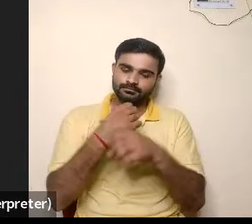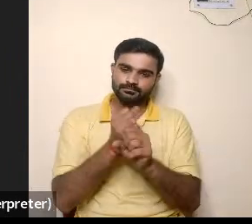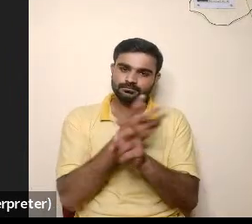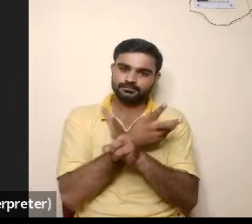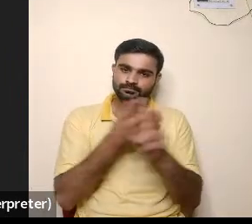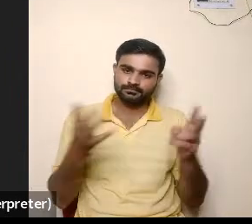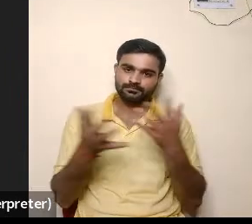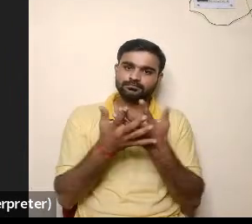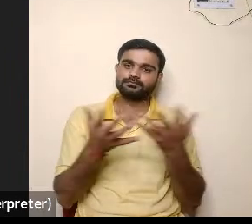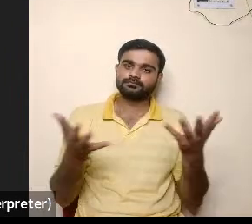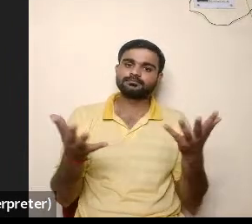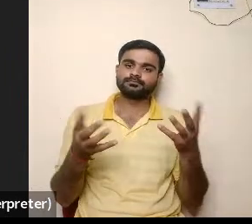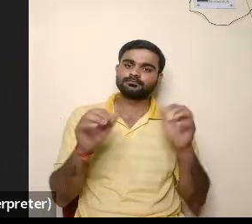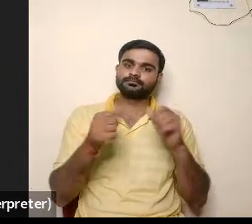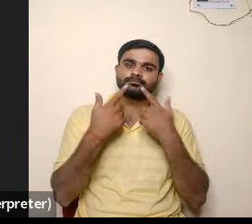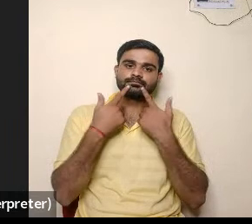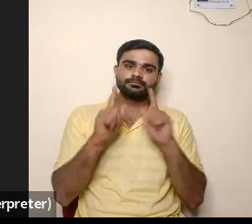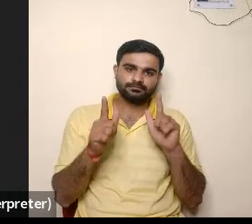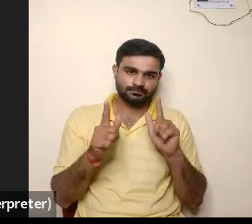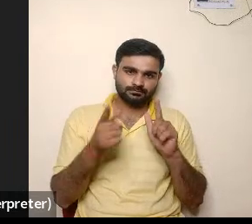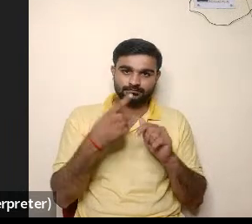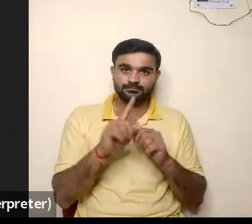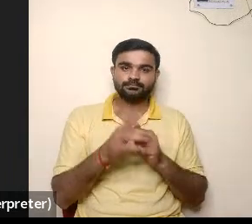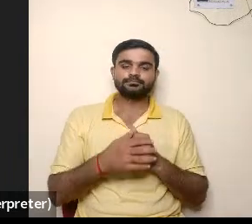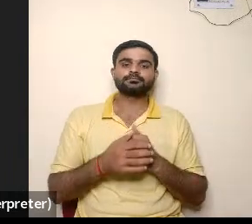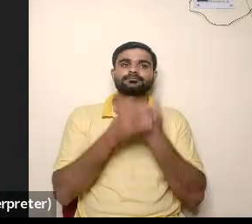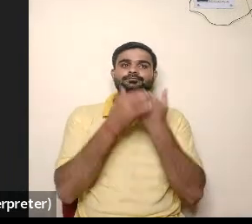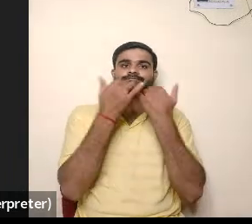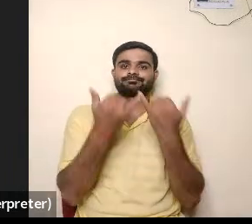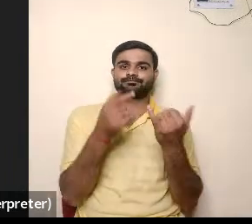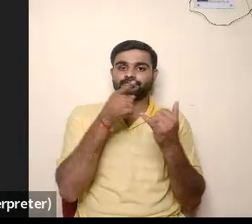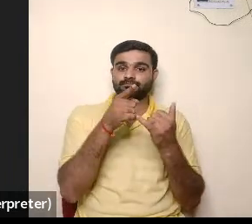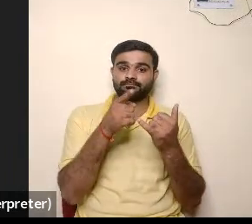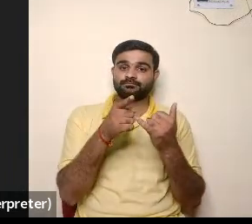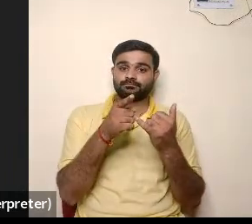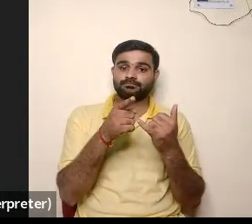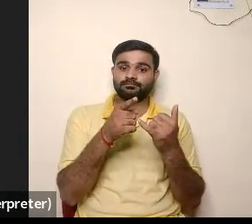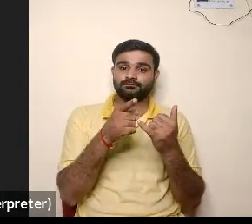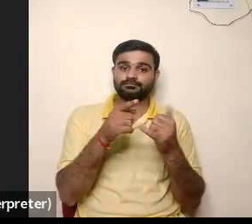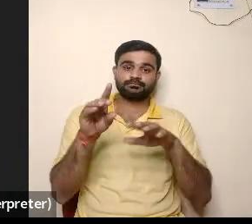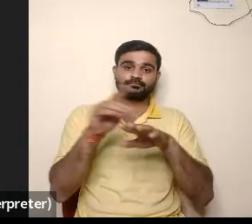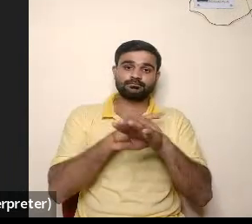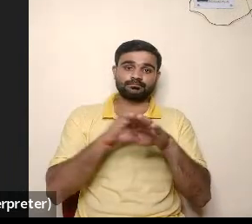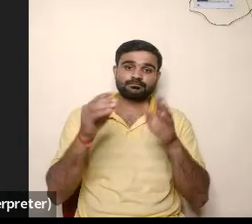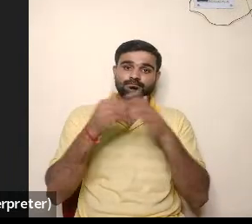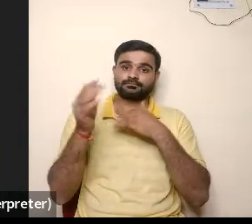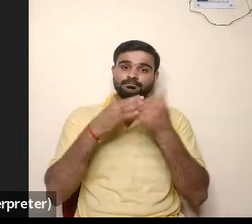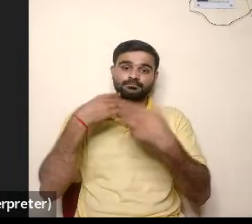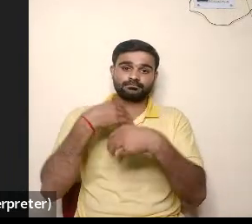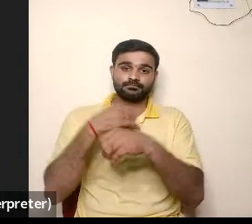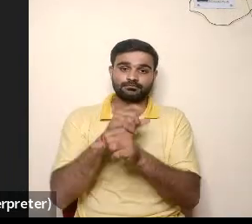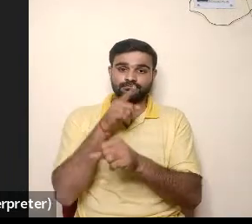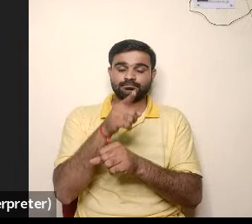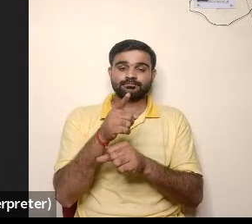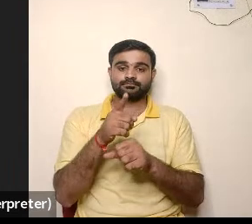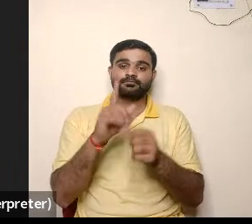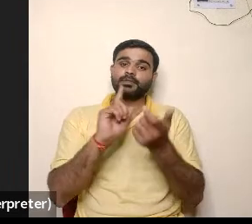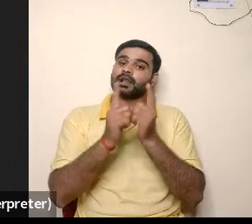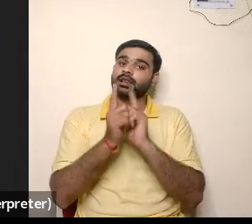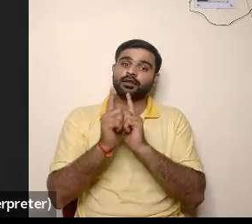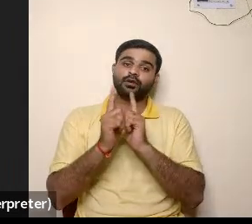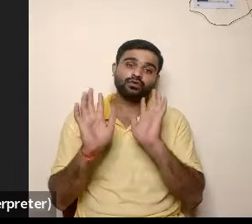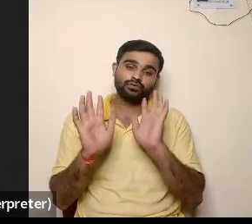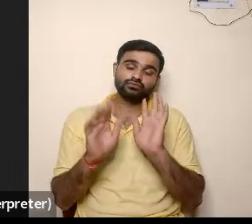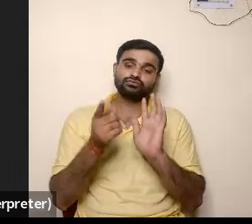things is allowed, right? So now this is digital infrastructure, right? So that's the huh, logic that